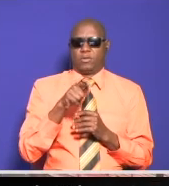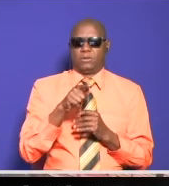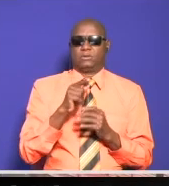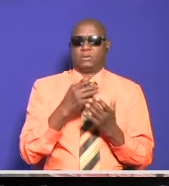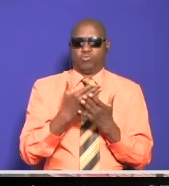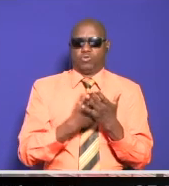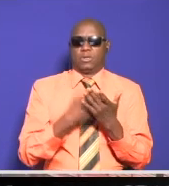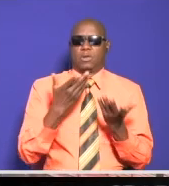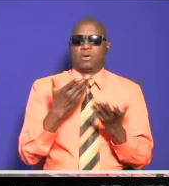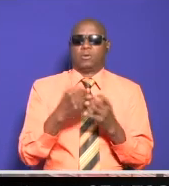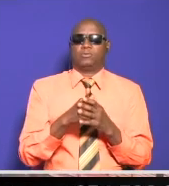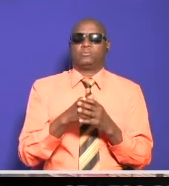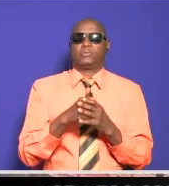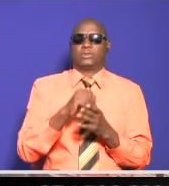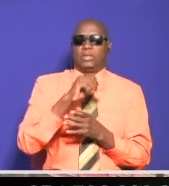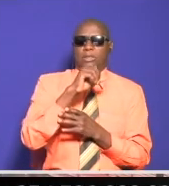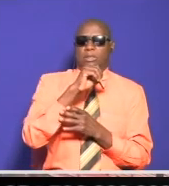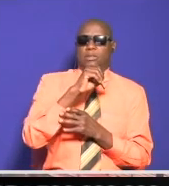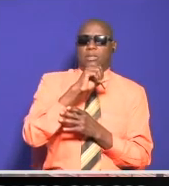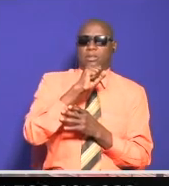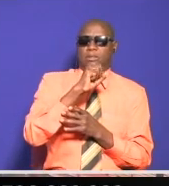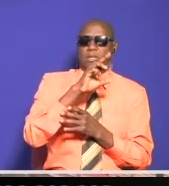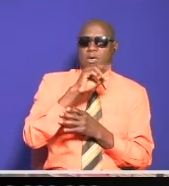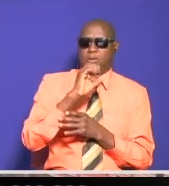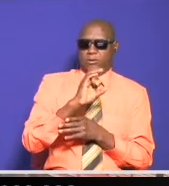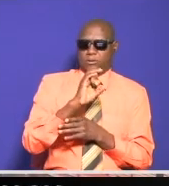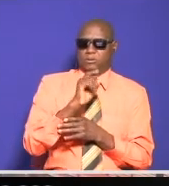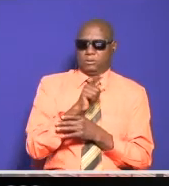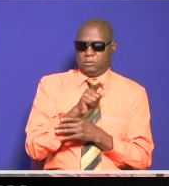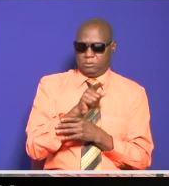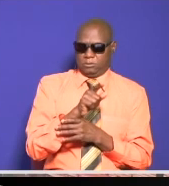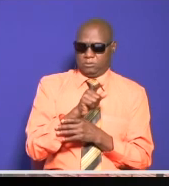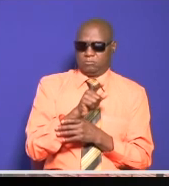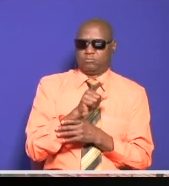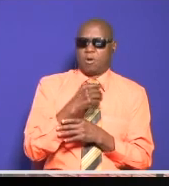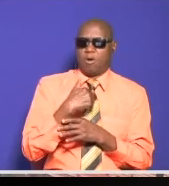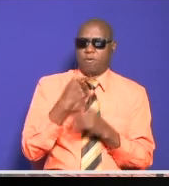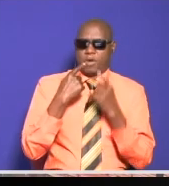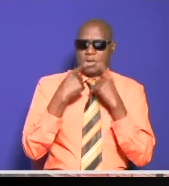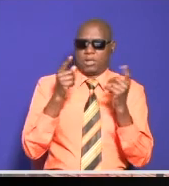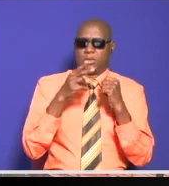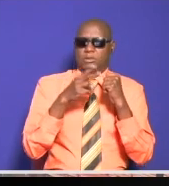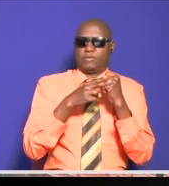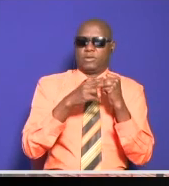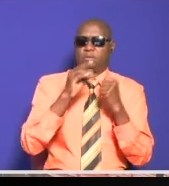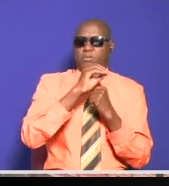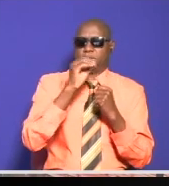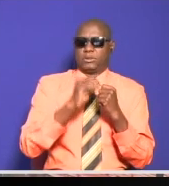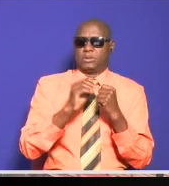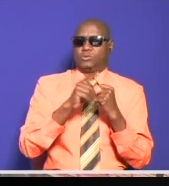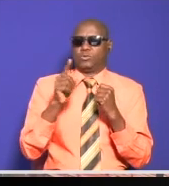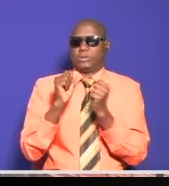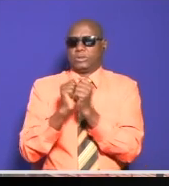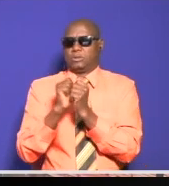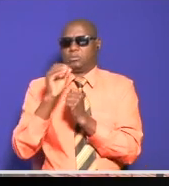Now, moving on, the Salaries and Remunerations Commission, SRC, has announced a 7% to 10%